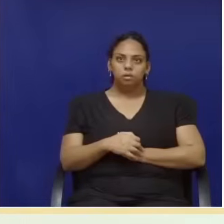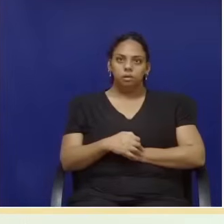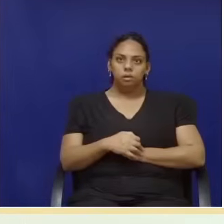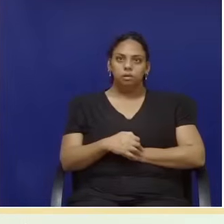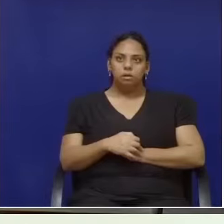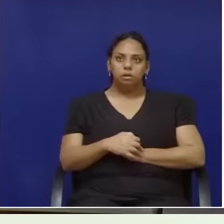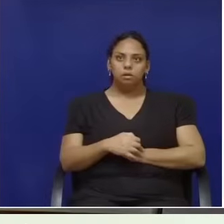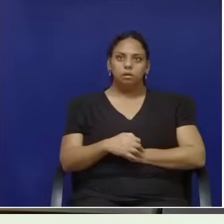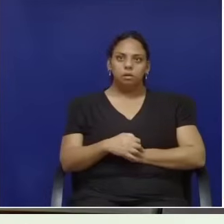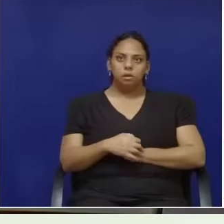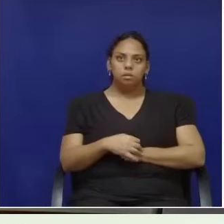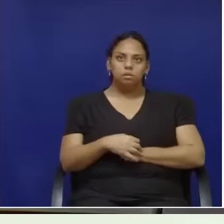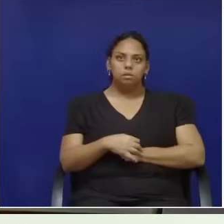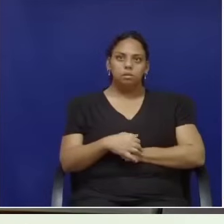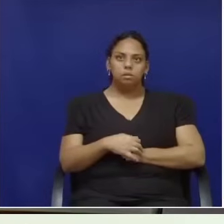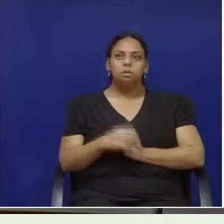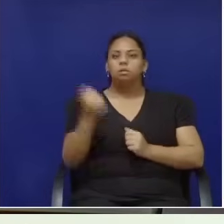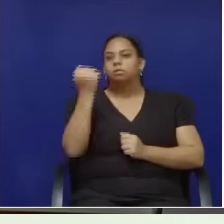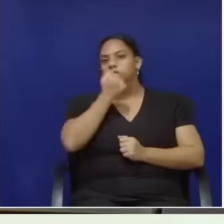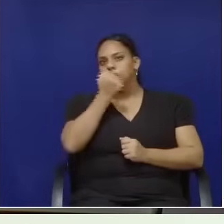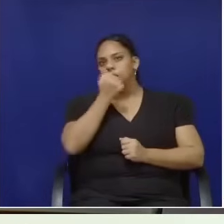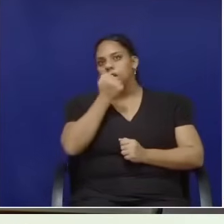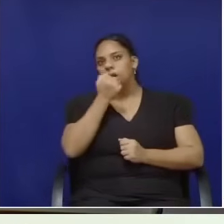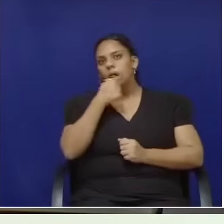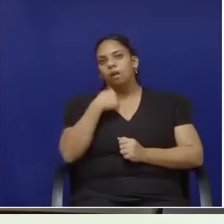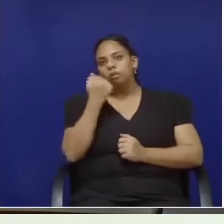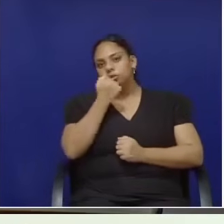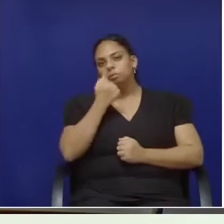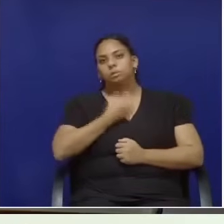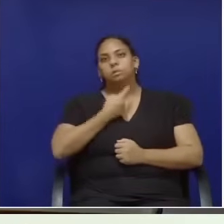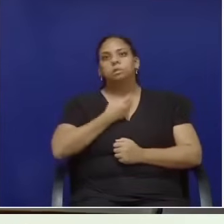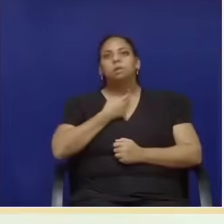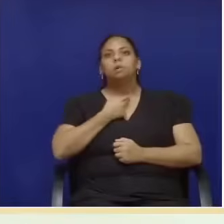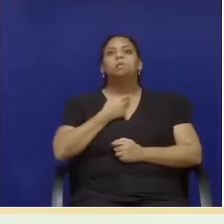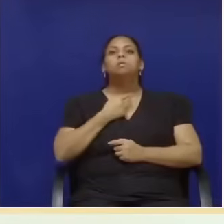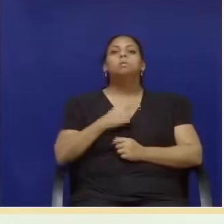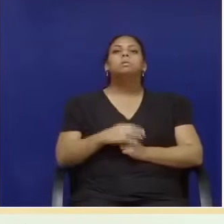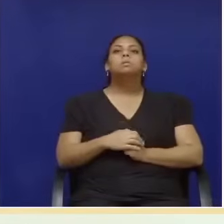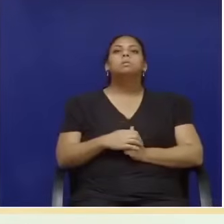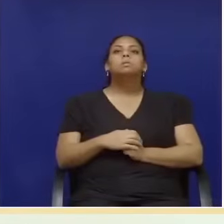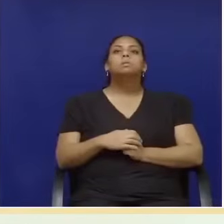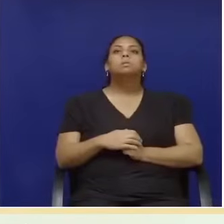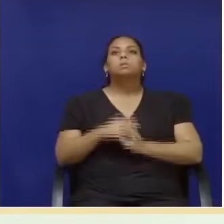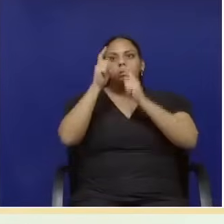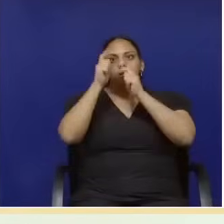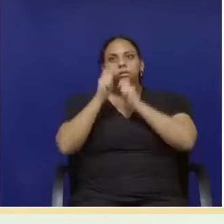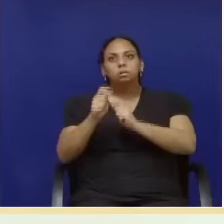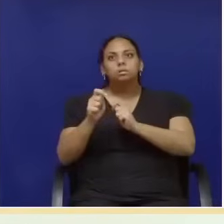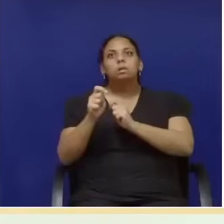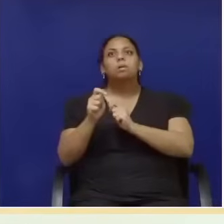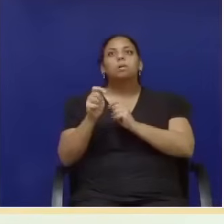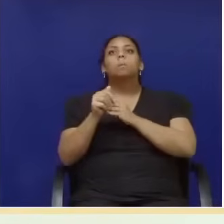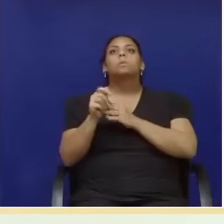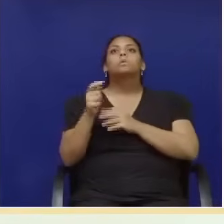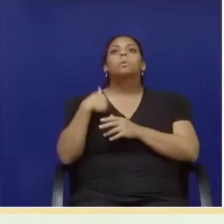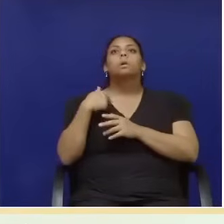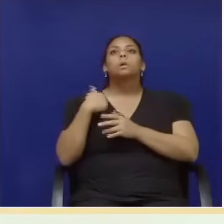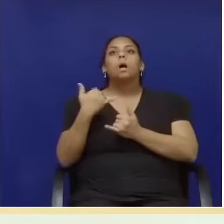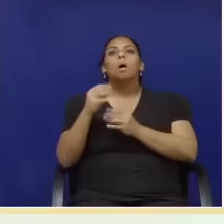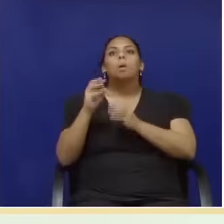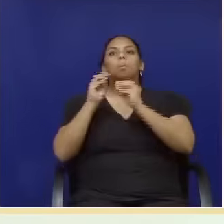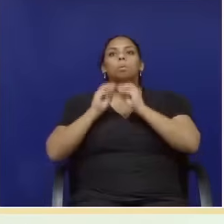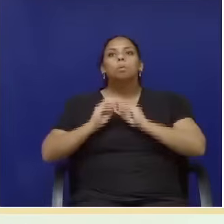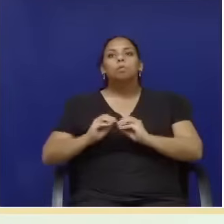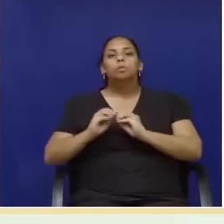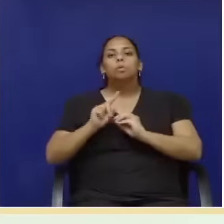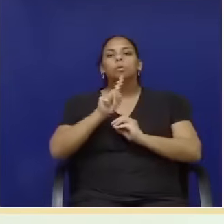Thank you, House Chair. I'll excuse myself. They didn't brief me. Thank you. Honourable members, we now move to the to questions